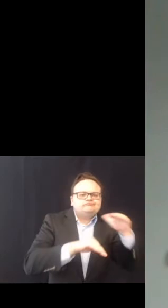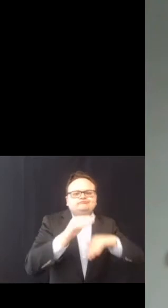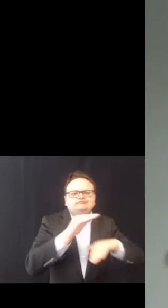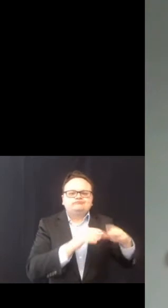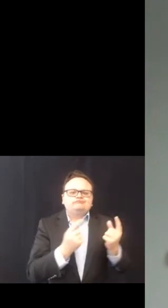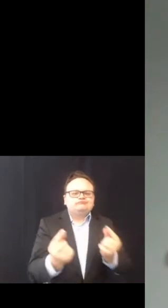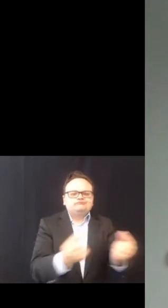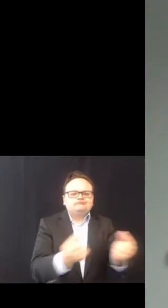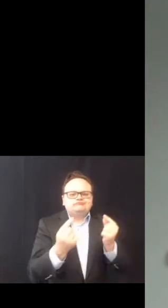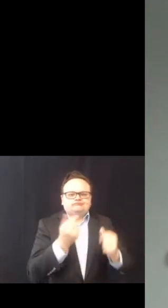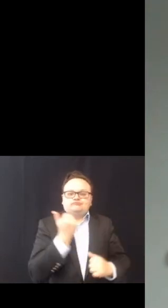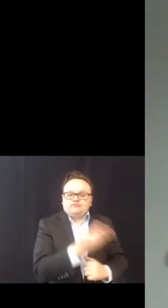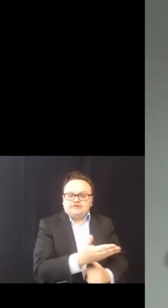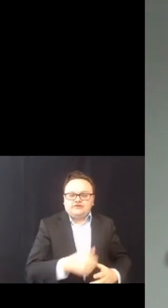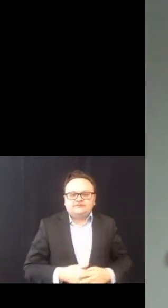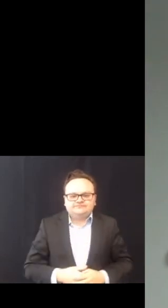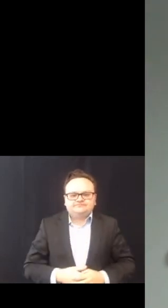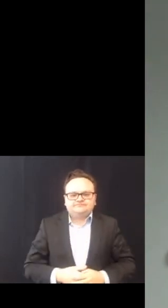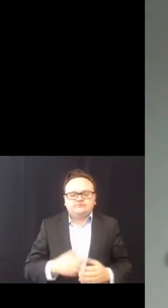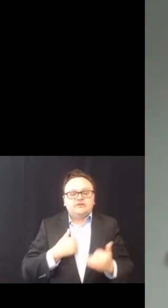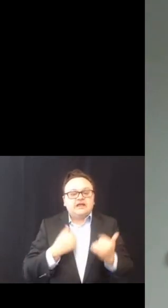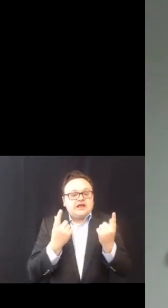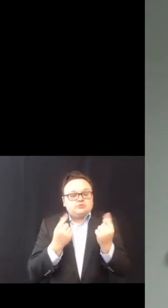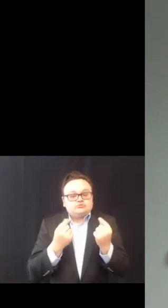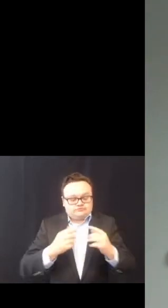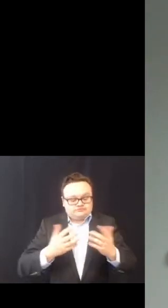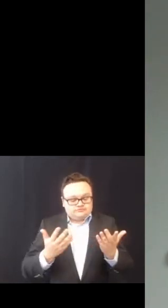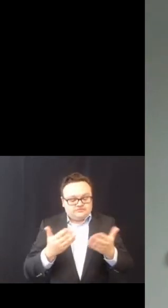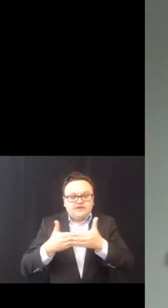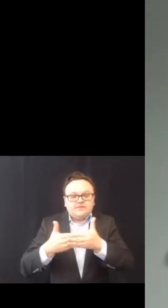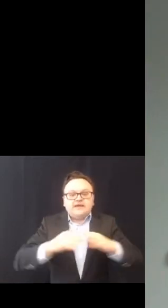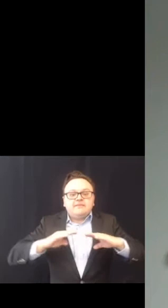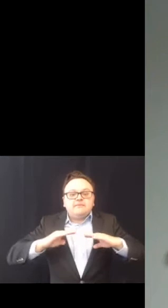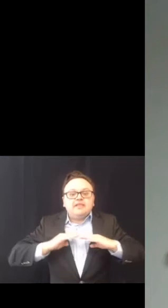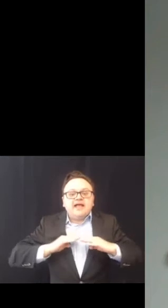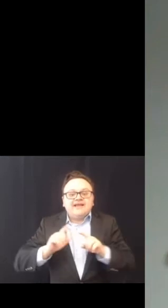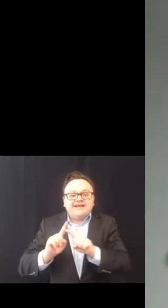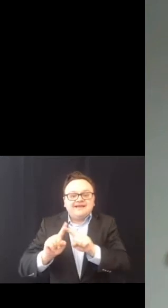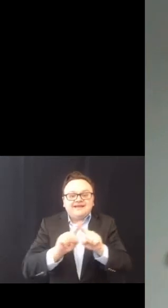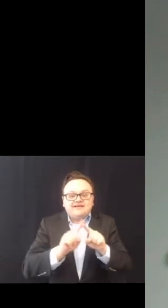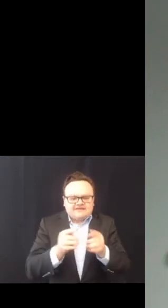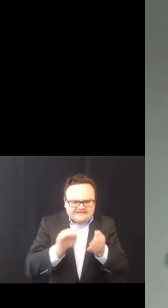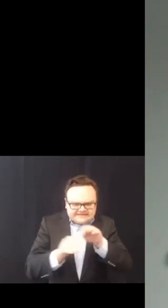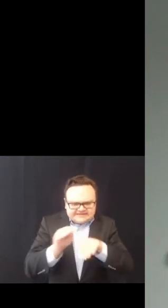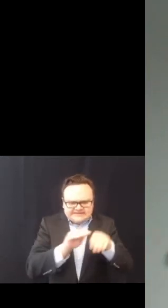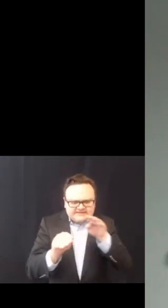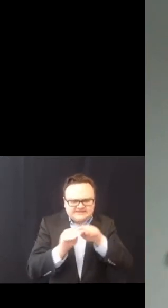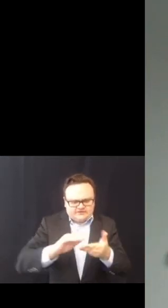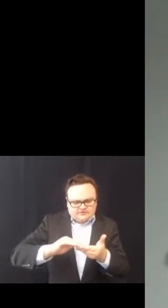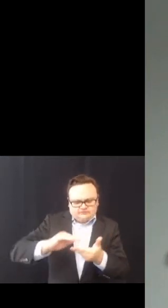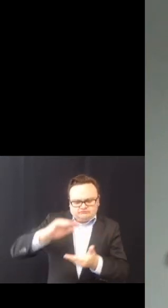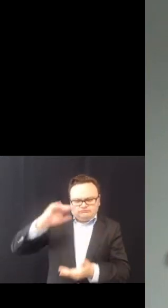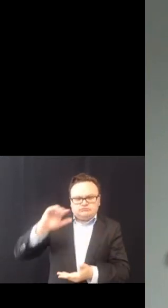and I fold many types of baby blankets, put them piles of 20, and wrap them up